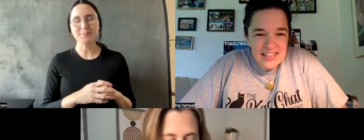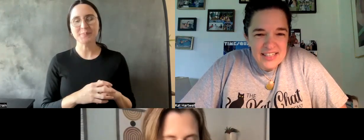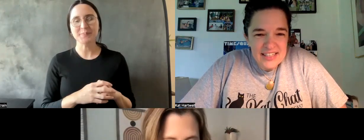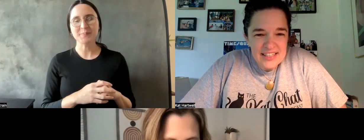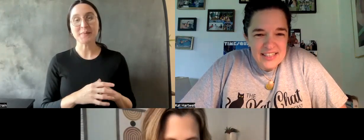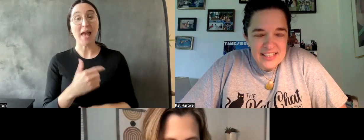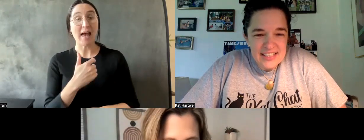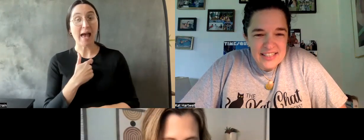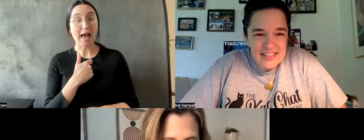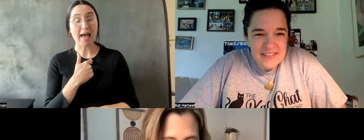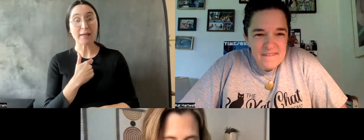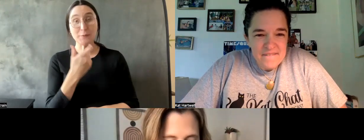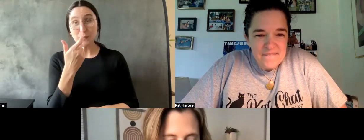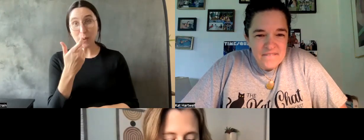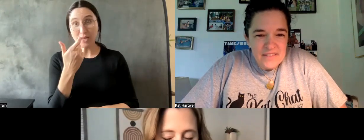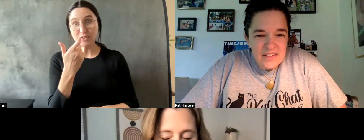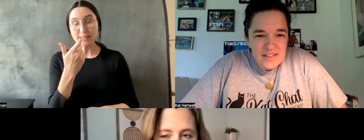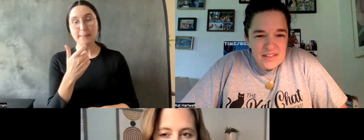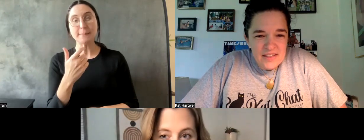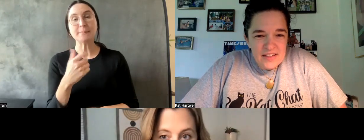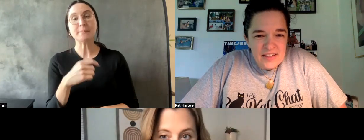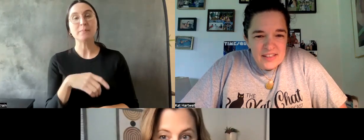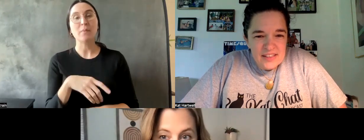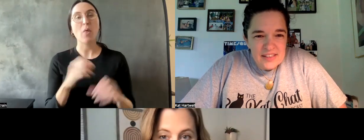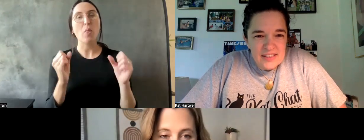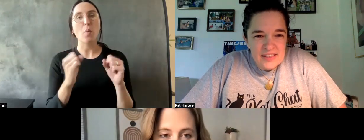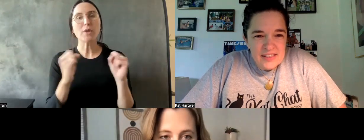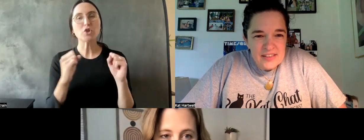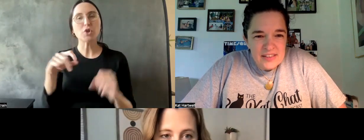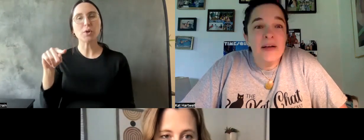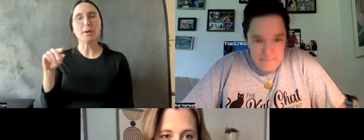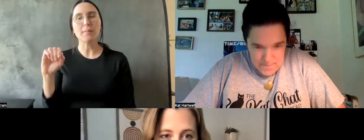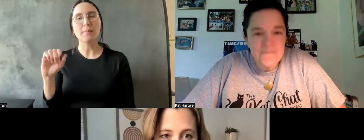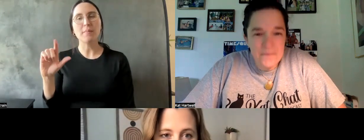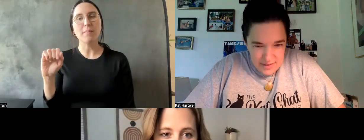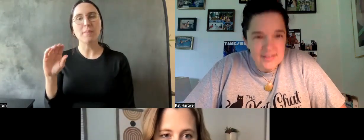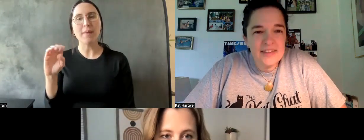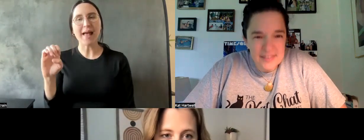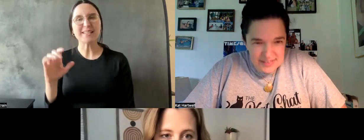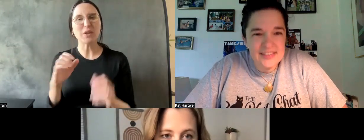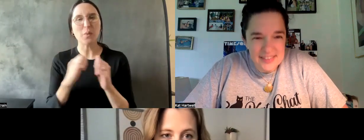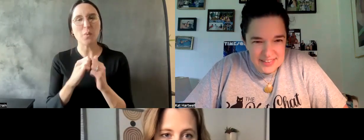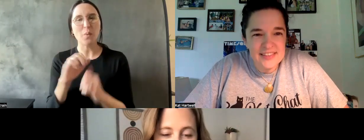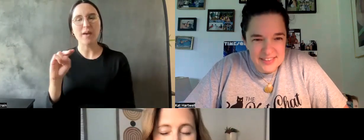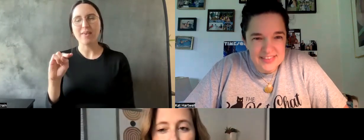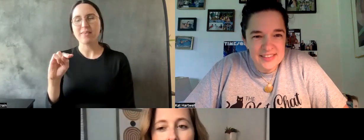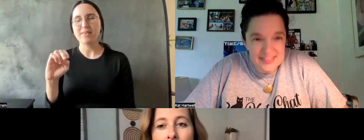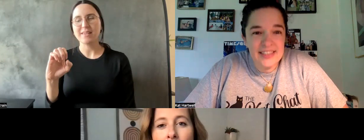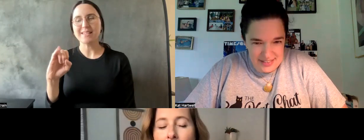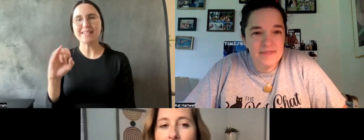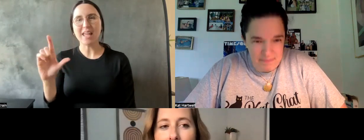was watching The Winter Palace with Neil Bledsoe and Danica McKellar,